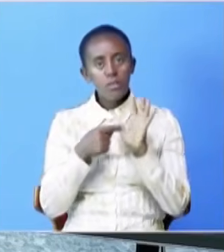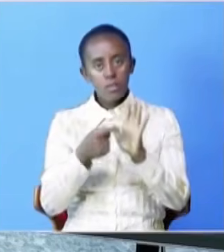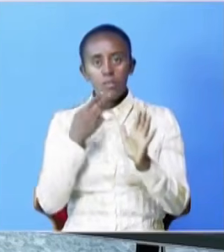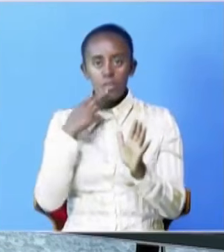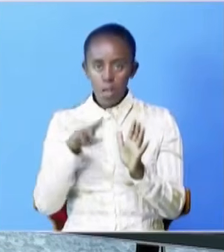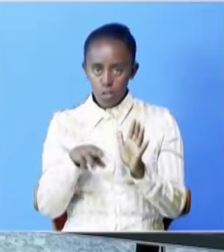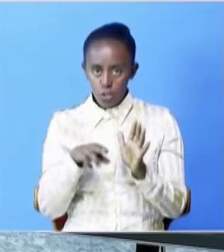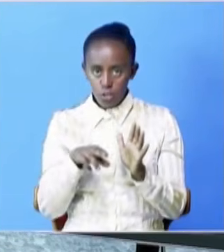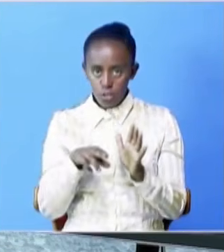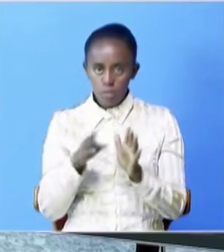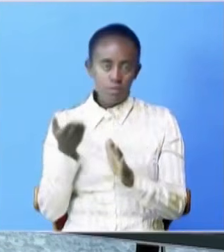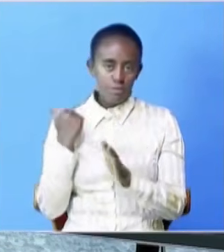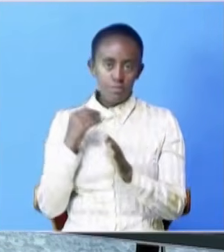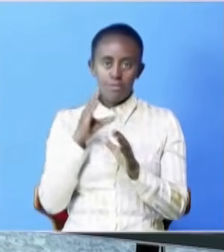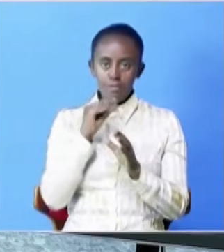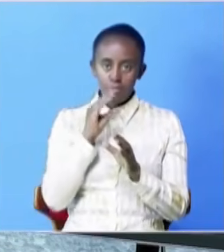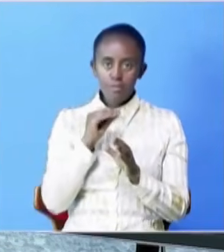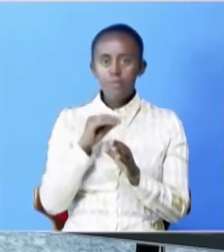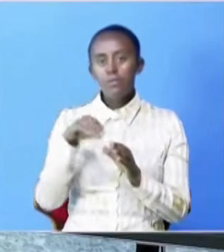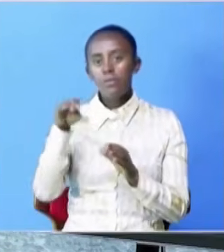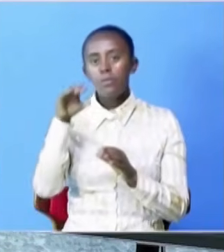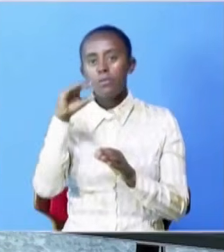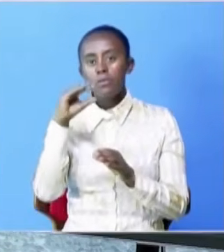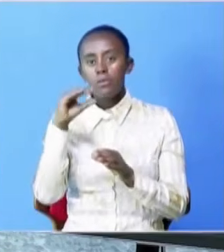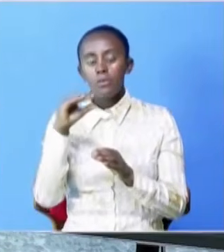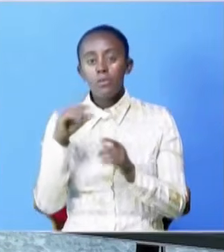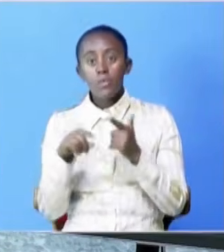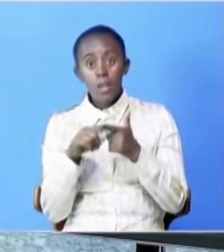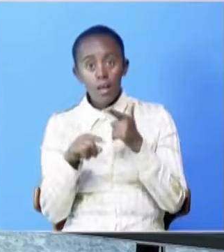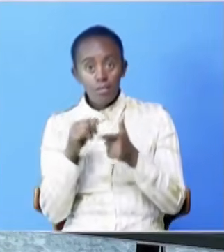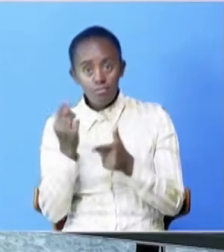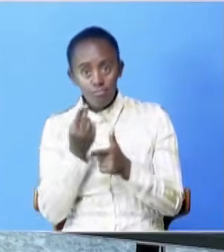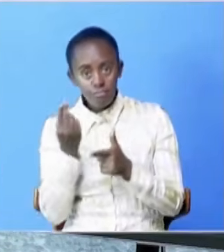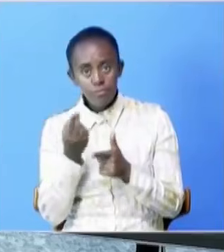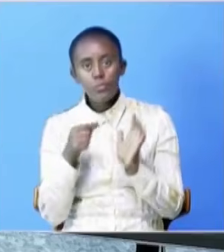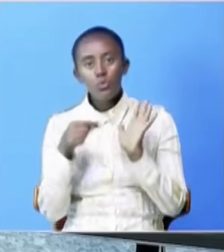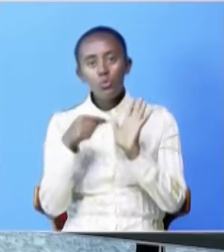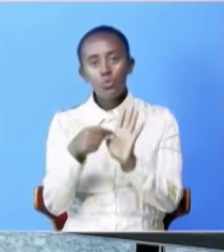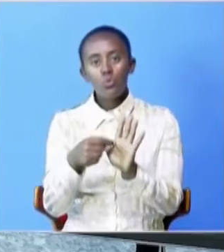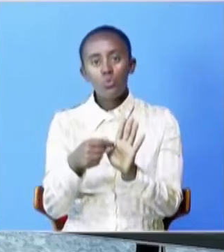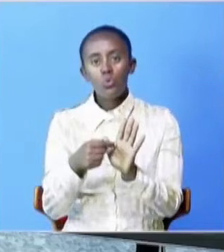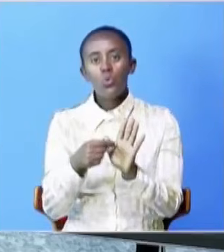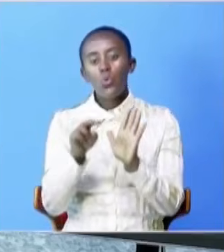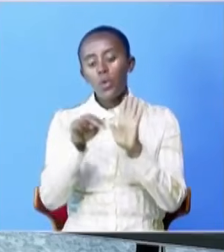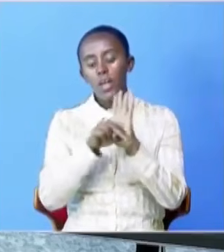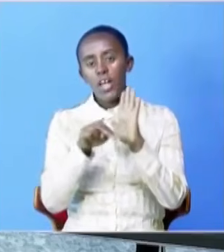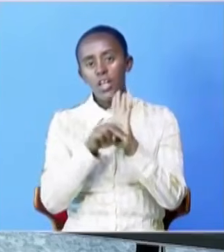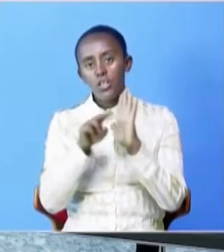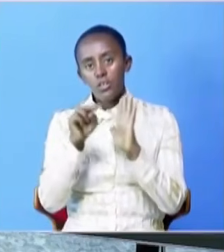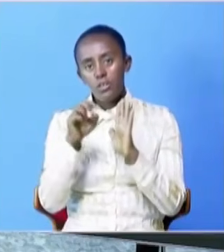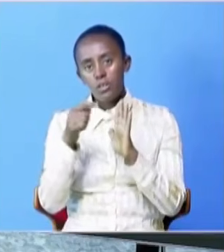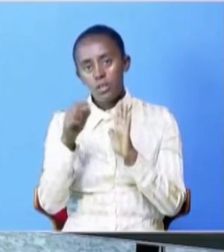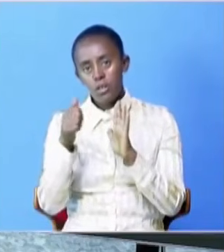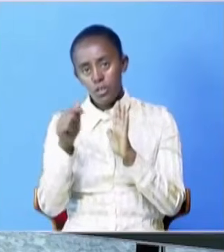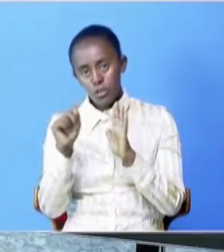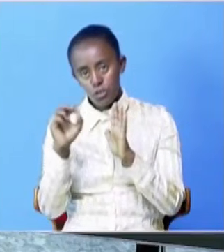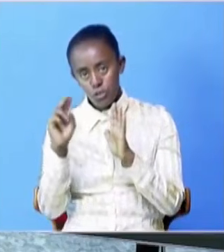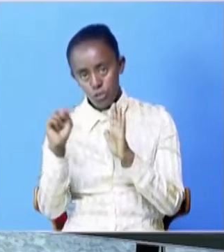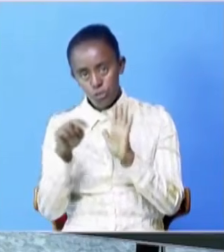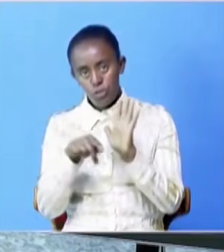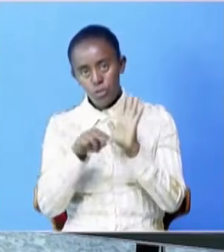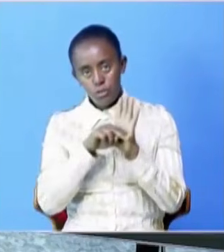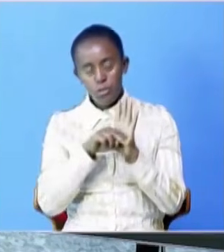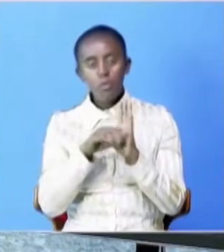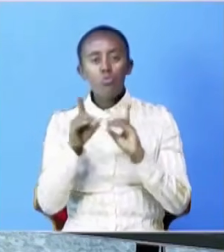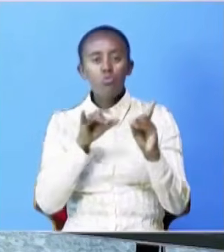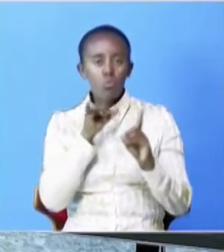instruction, like that we talked about earlier. And the second one is to show negation. We are saying do